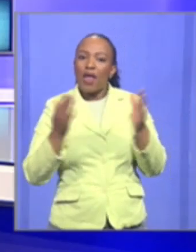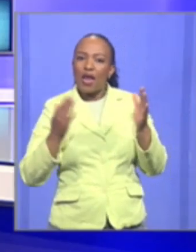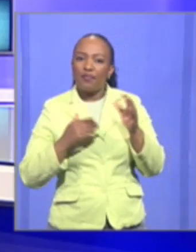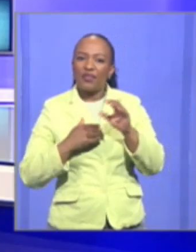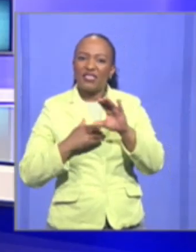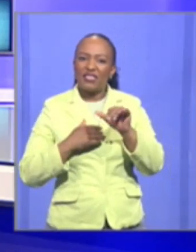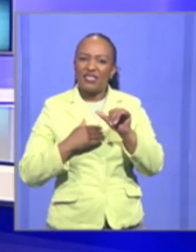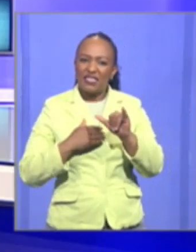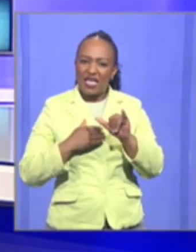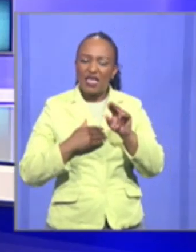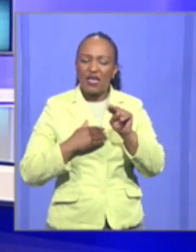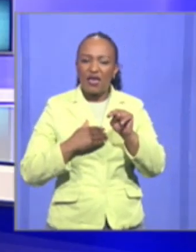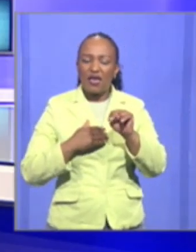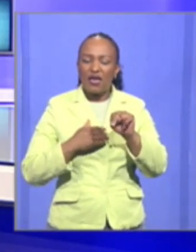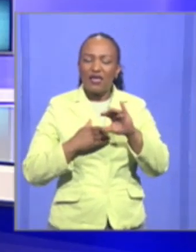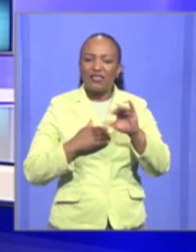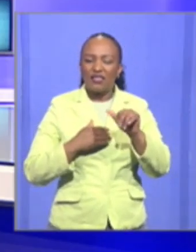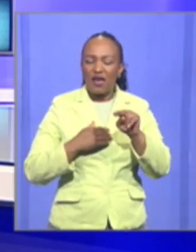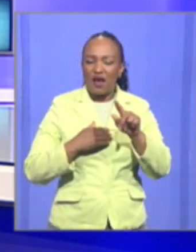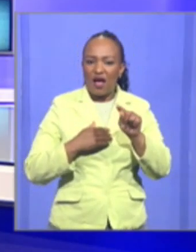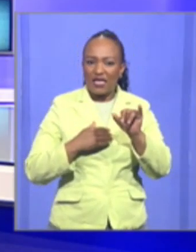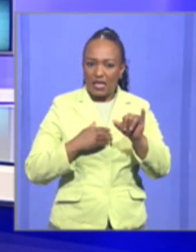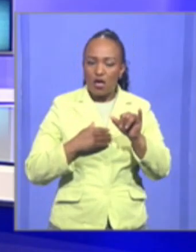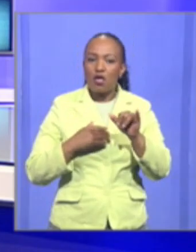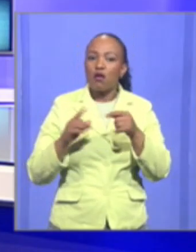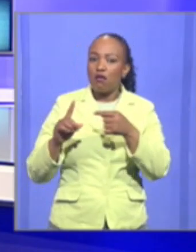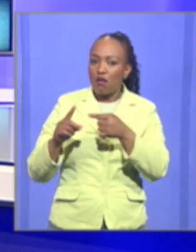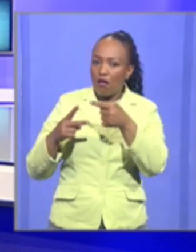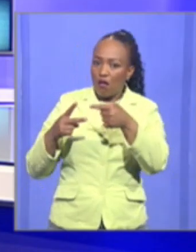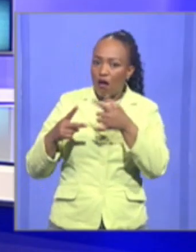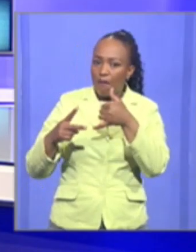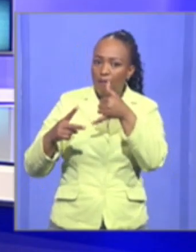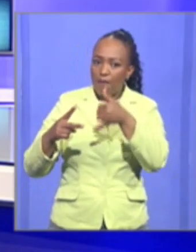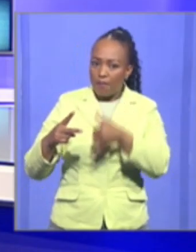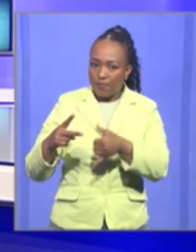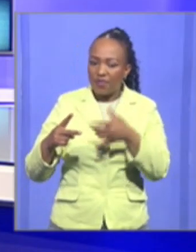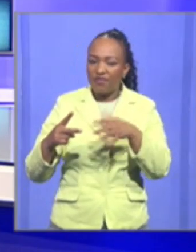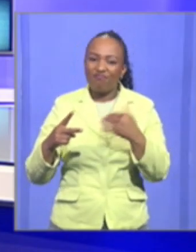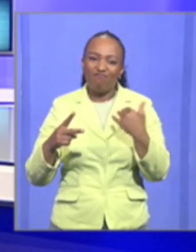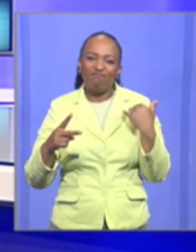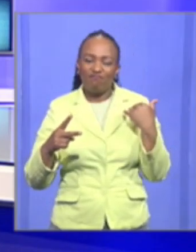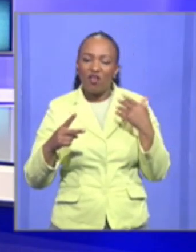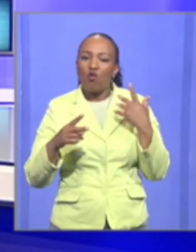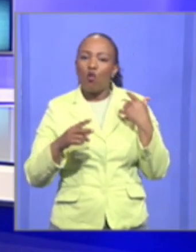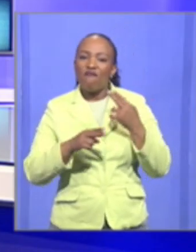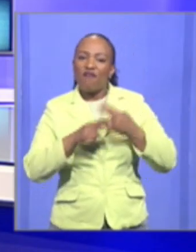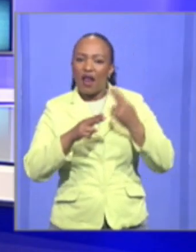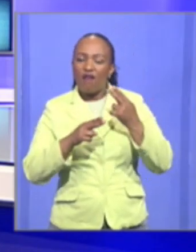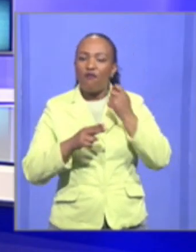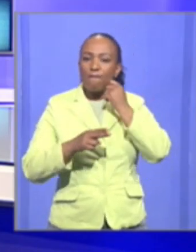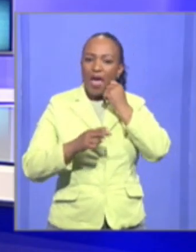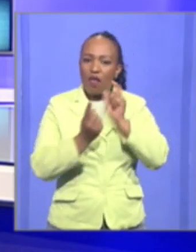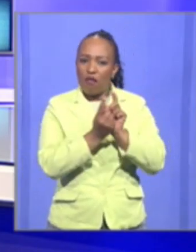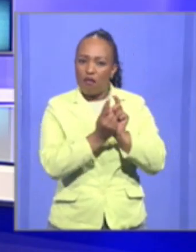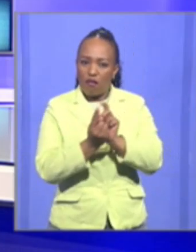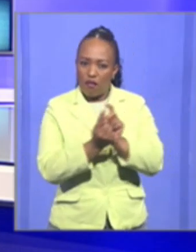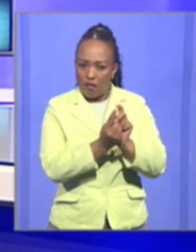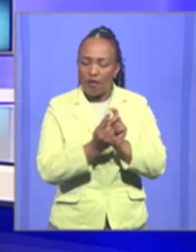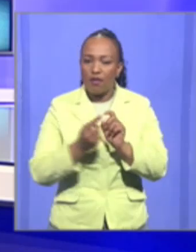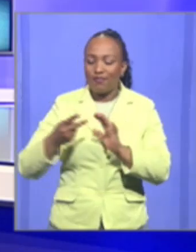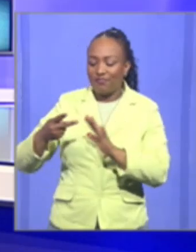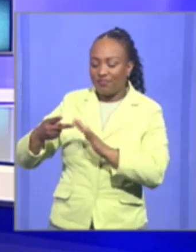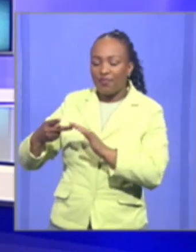Ohio. Sinner o fentše sebapadi sa tikologo Frances Tiafoe go makgaolakgang a papadi ya banna mola Sabalenka